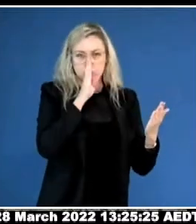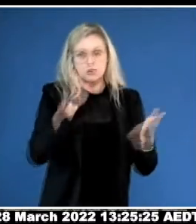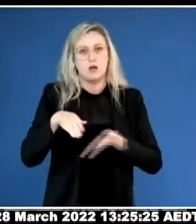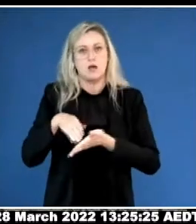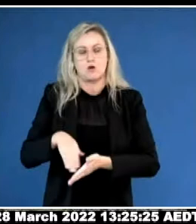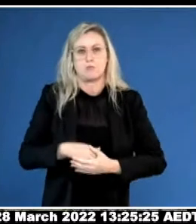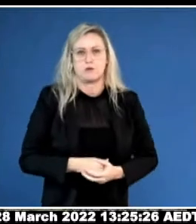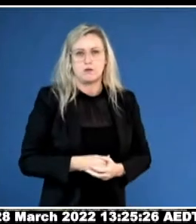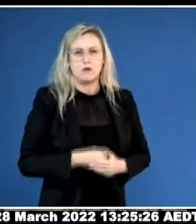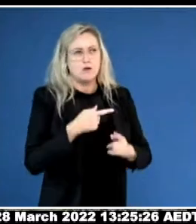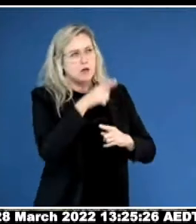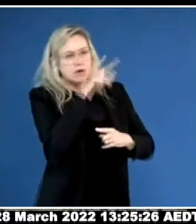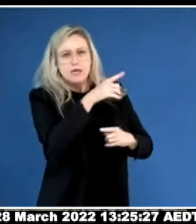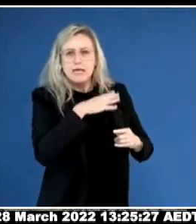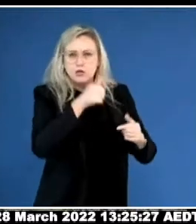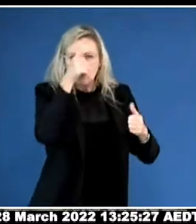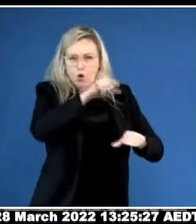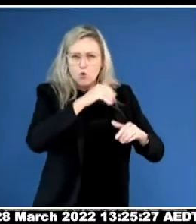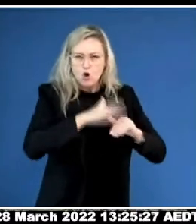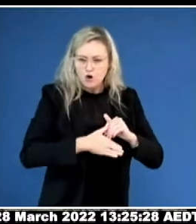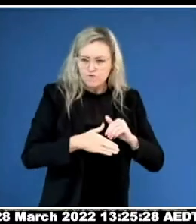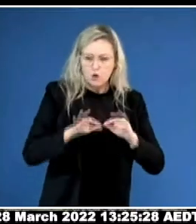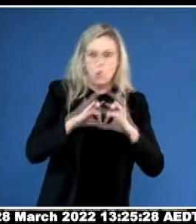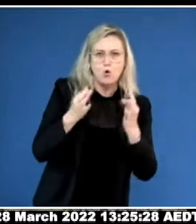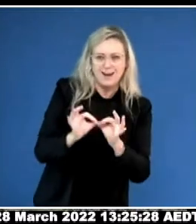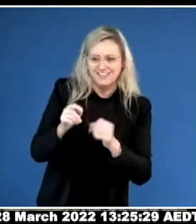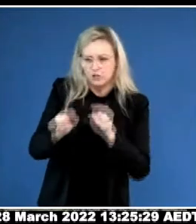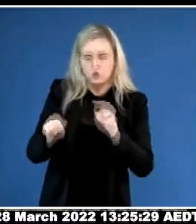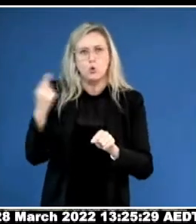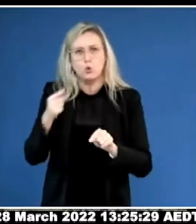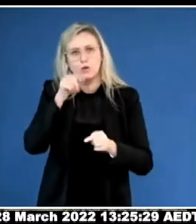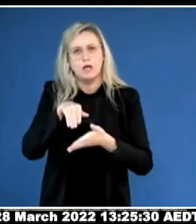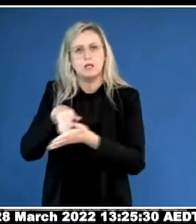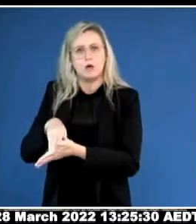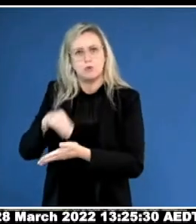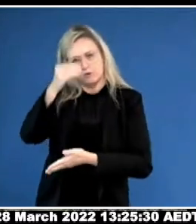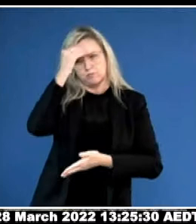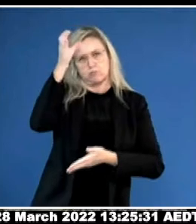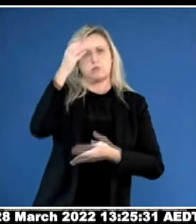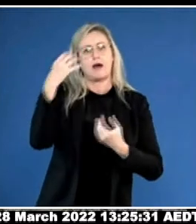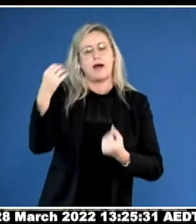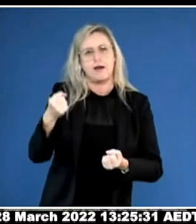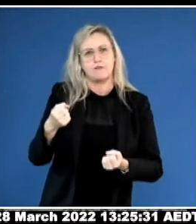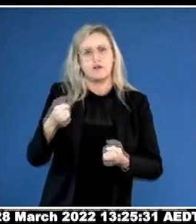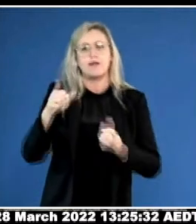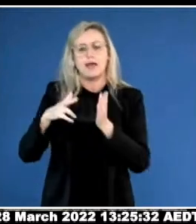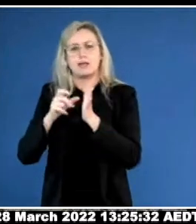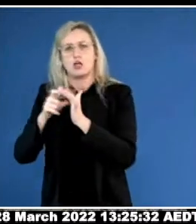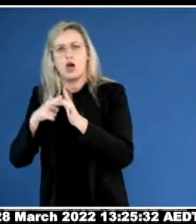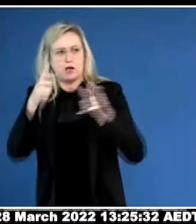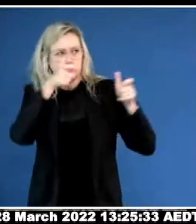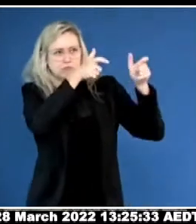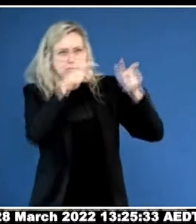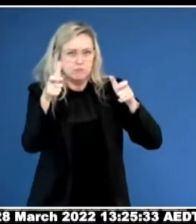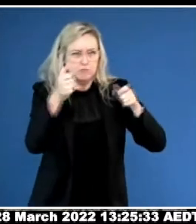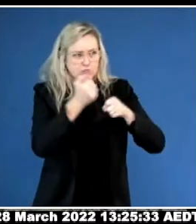right organisations, the right people in that room to help develop this and then oversee what that looks like, and then to do a smaller program so that